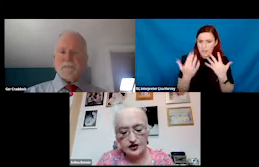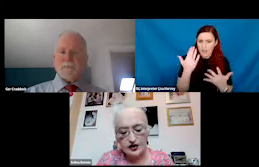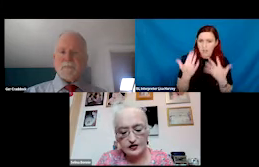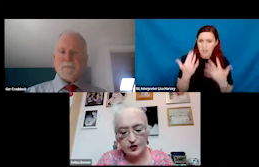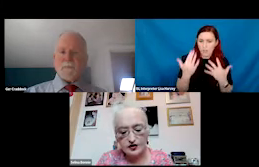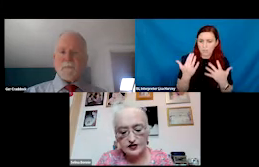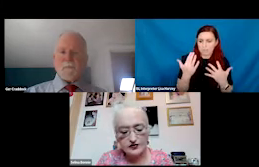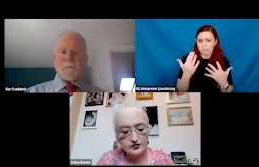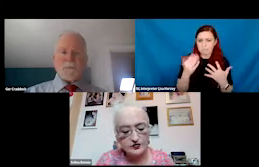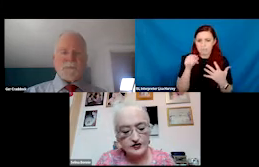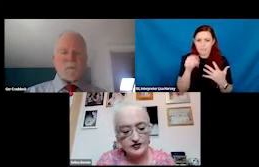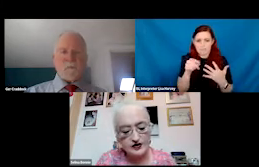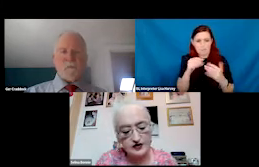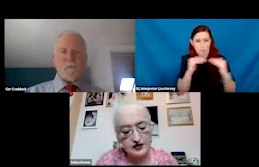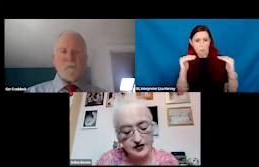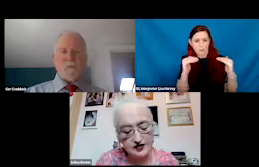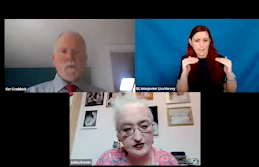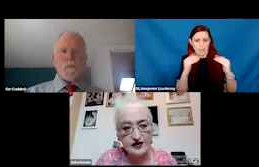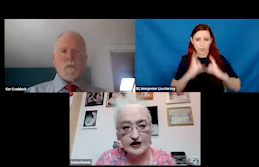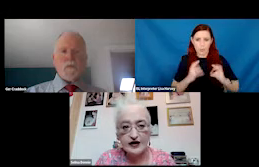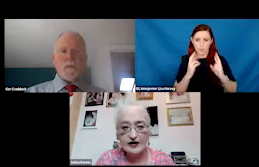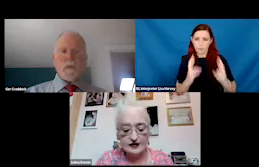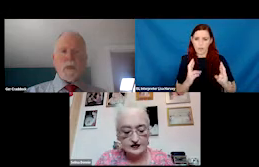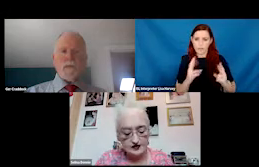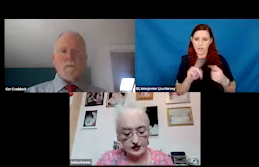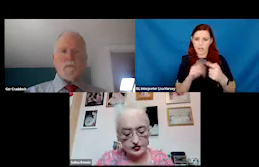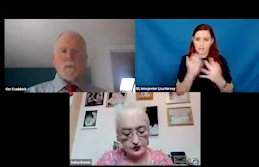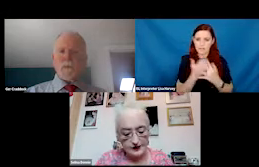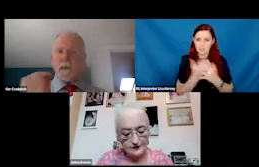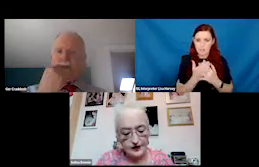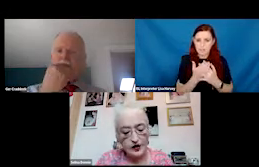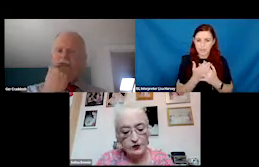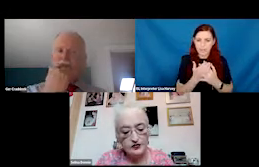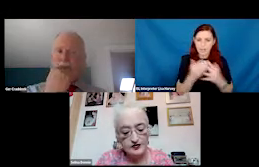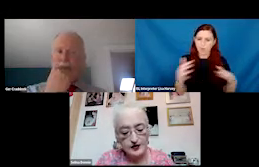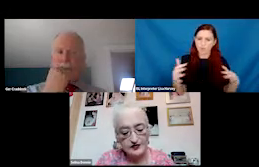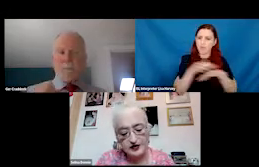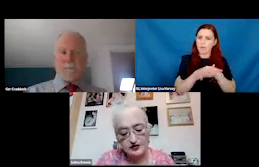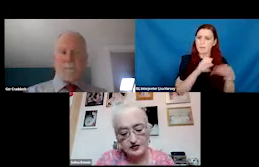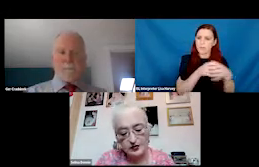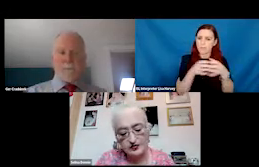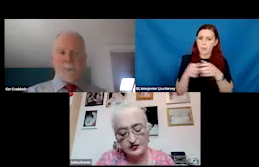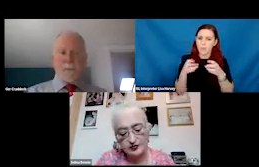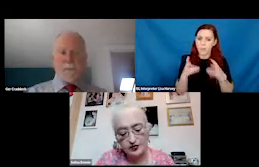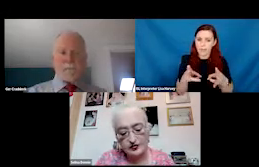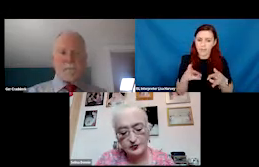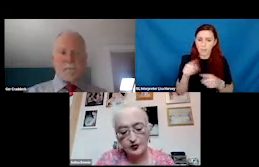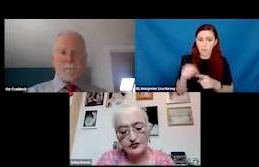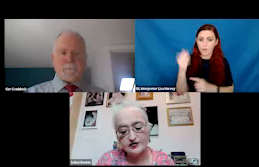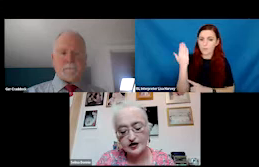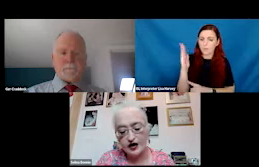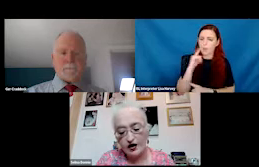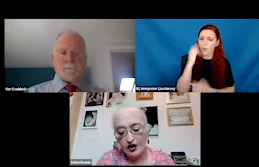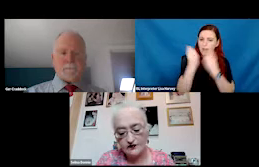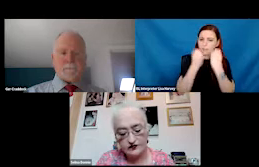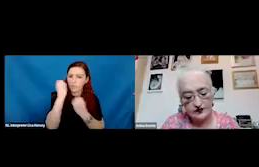approach equality and human rights and indeed accessibility in an intersectional way. With this presentation, I'm going to explore the